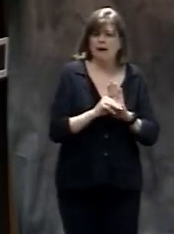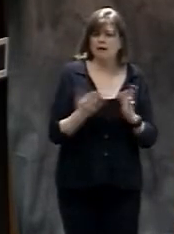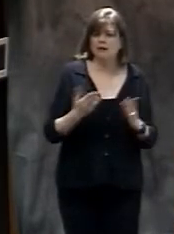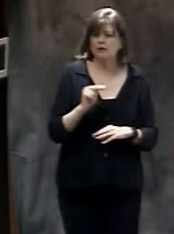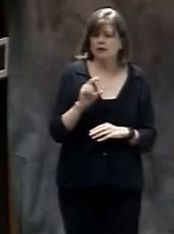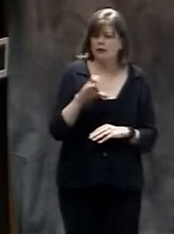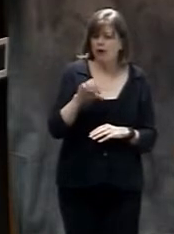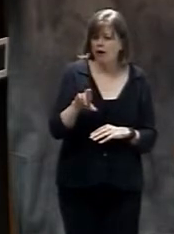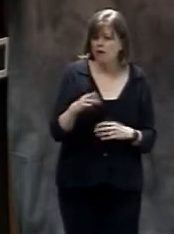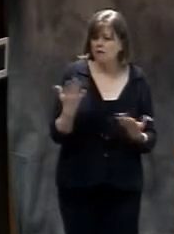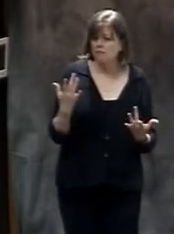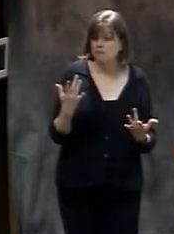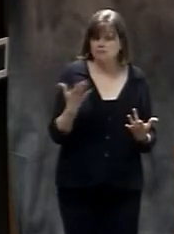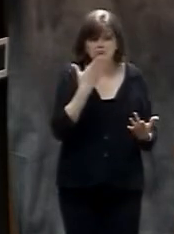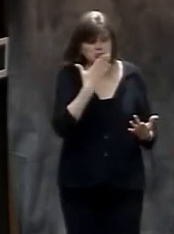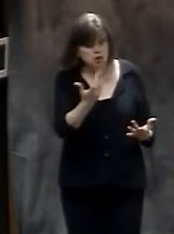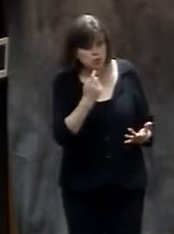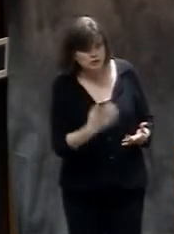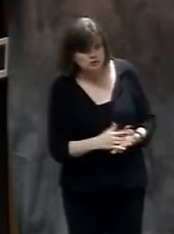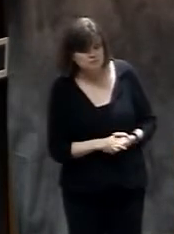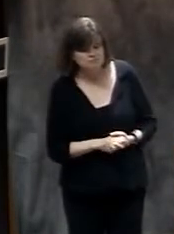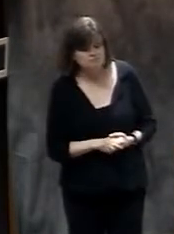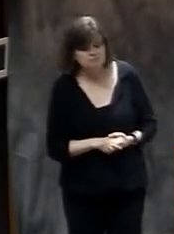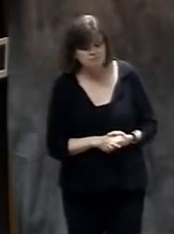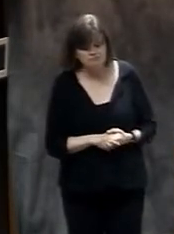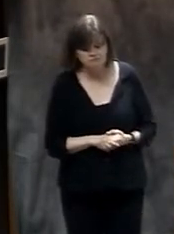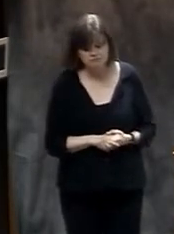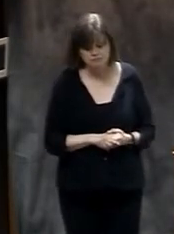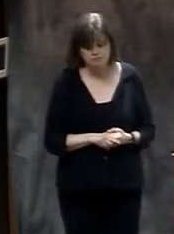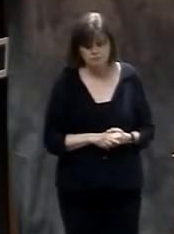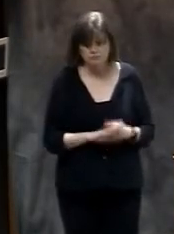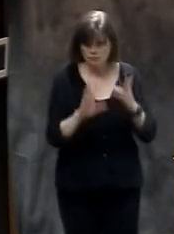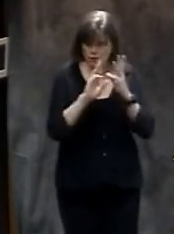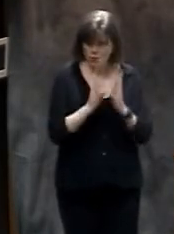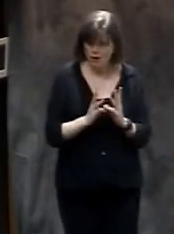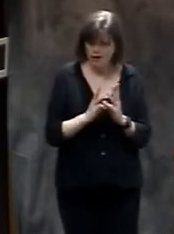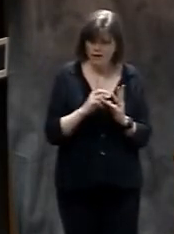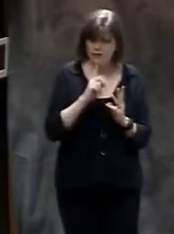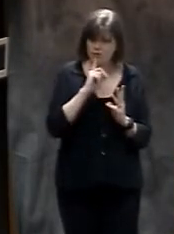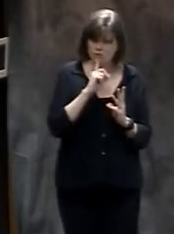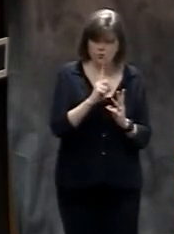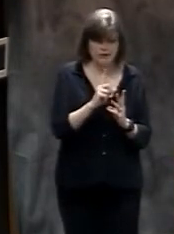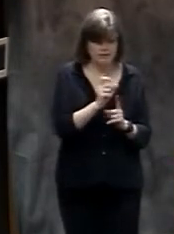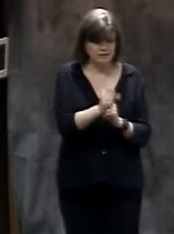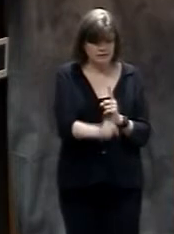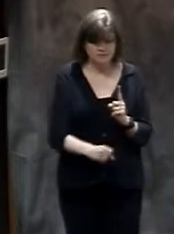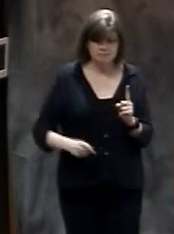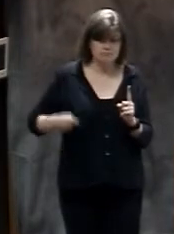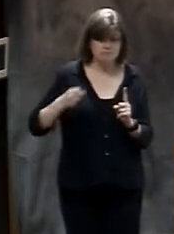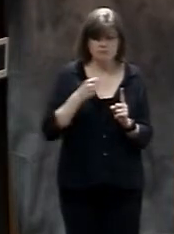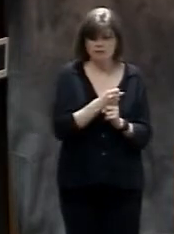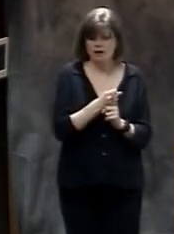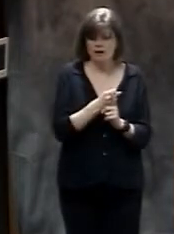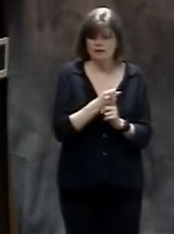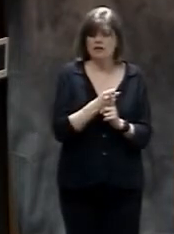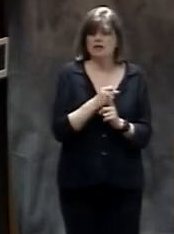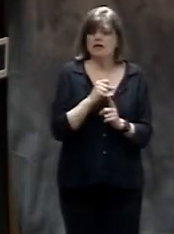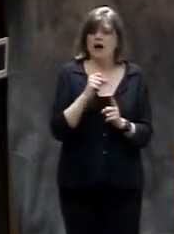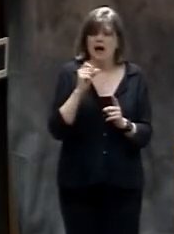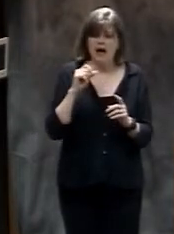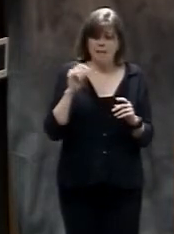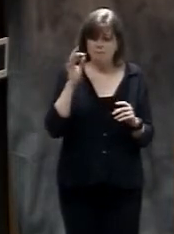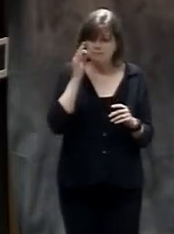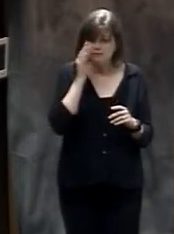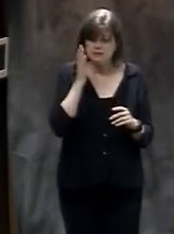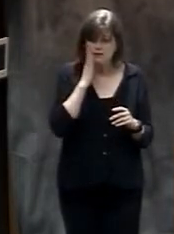And that's a good question. The weather has a huge influence, it turns out, on vector-borne diseases and